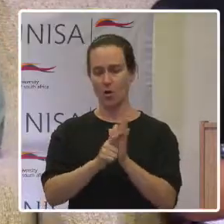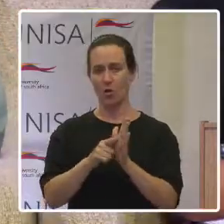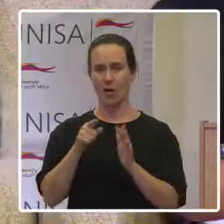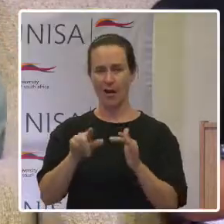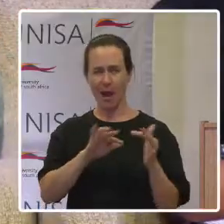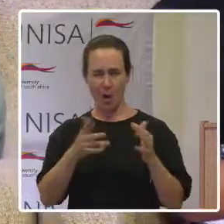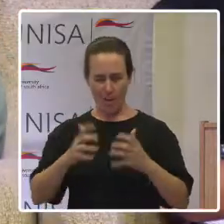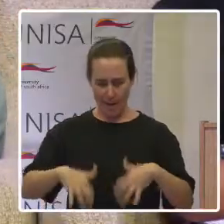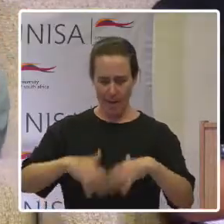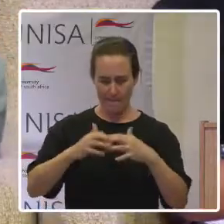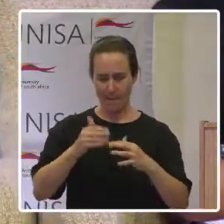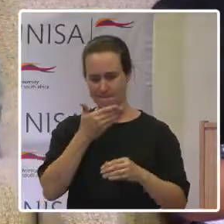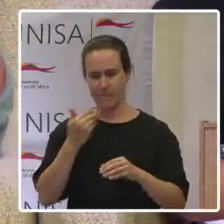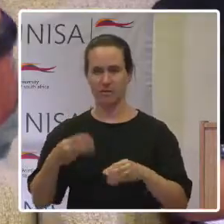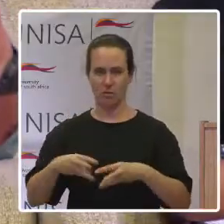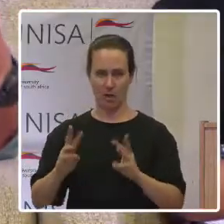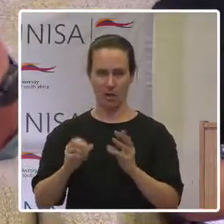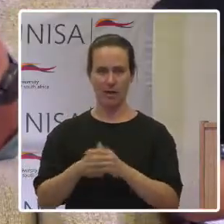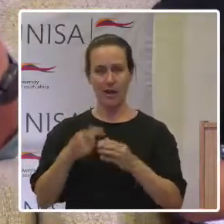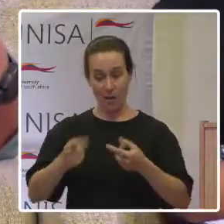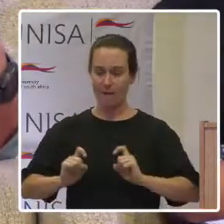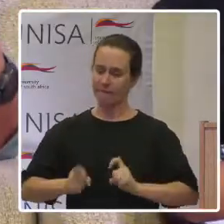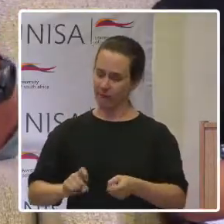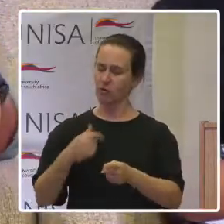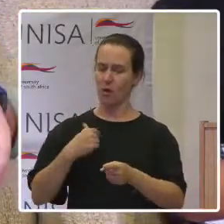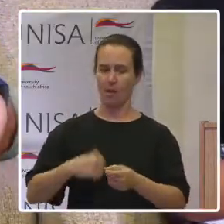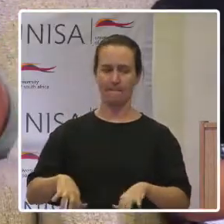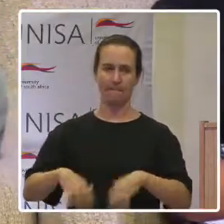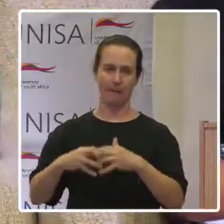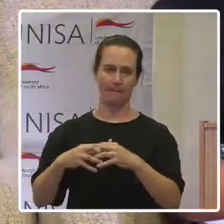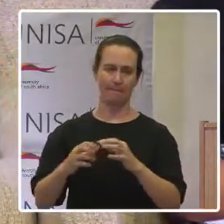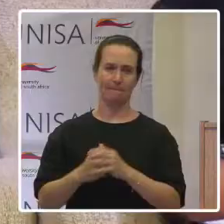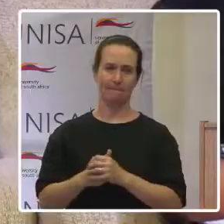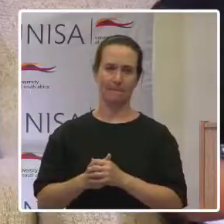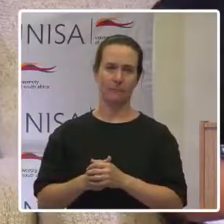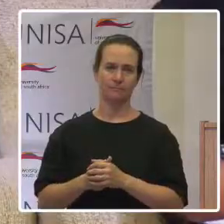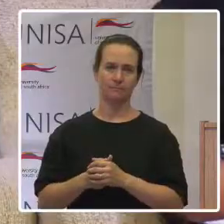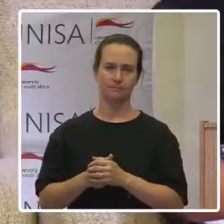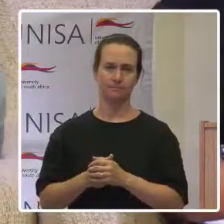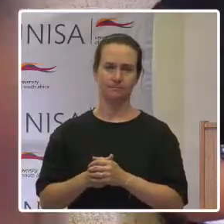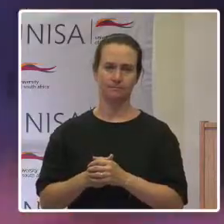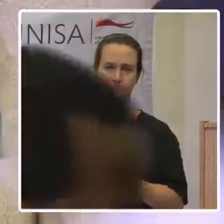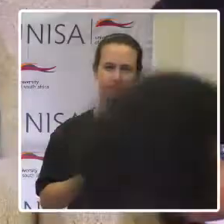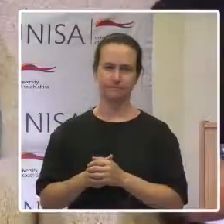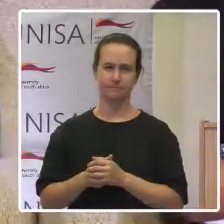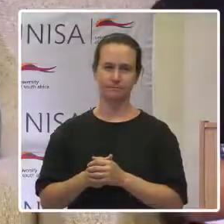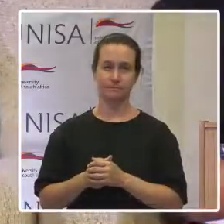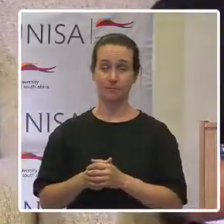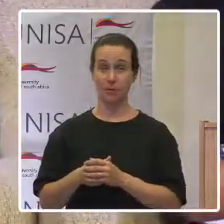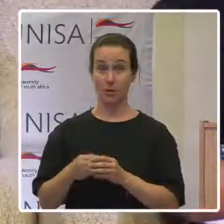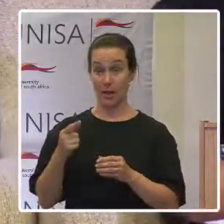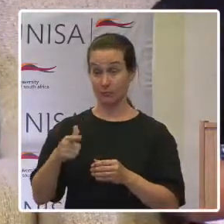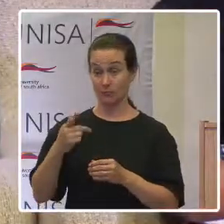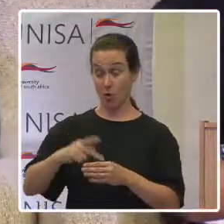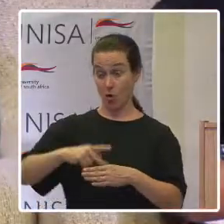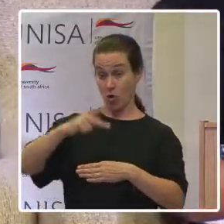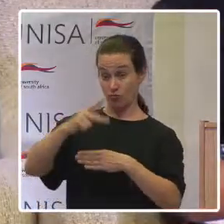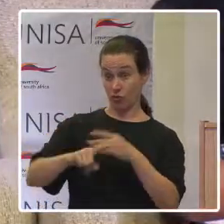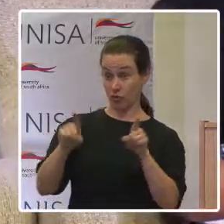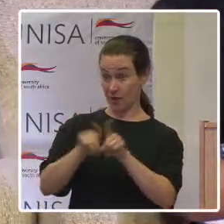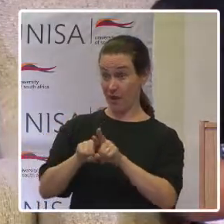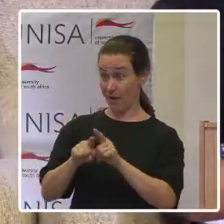implemented as best as possible, as quickly as possible. So with a project like an